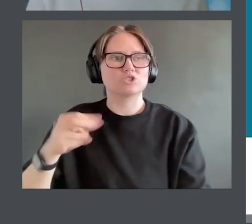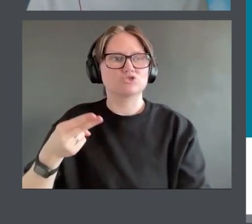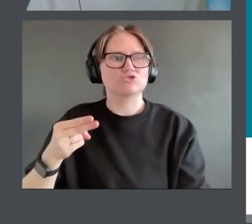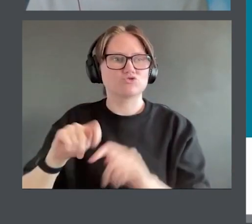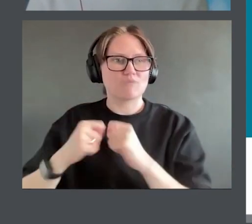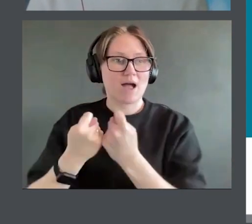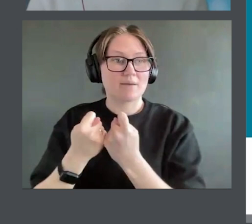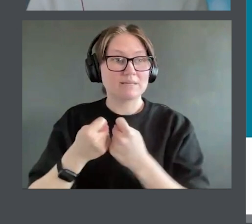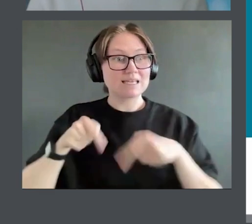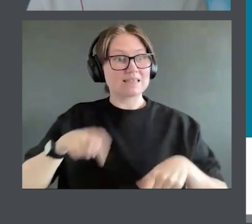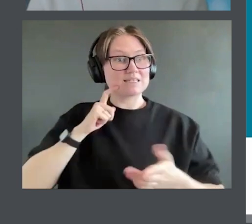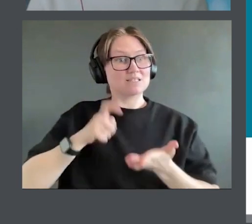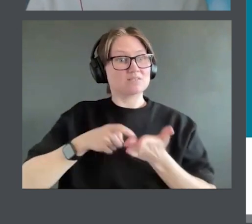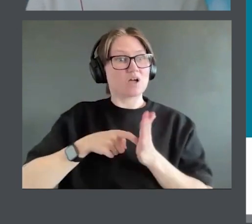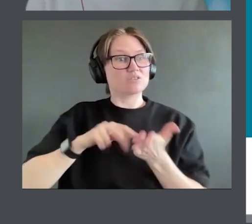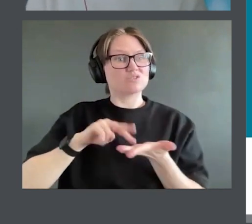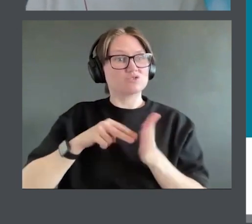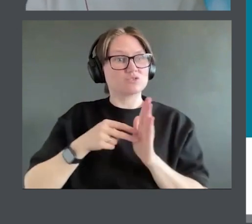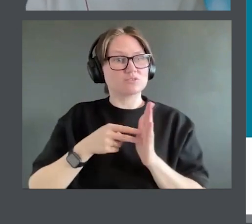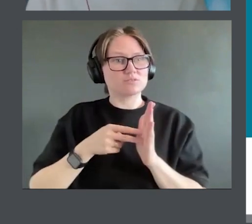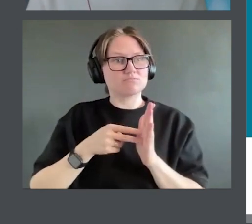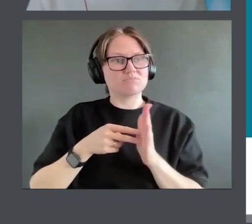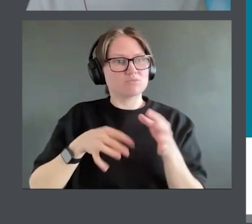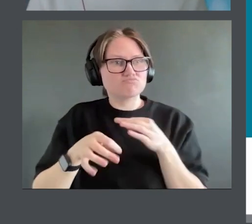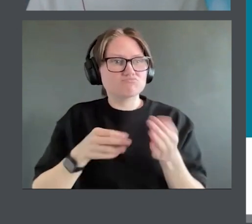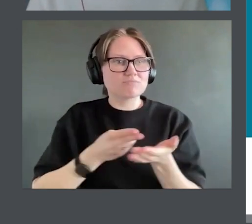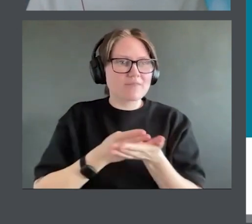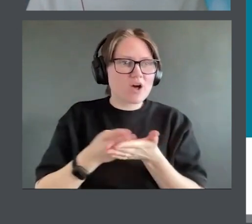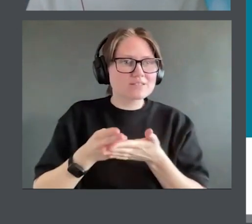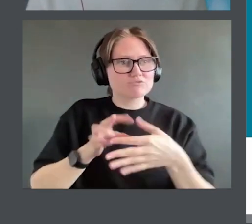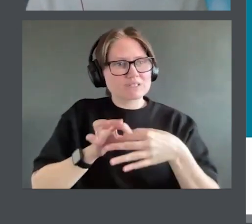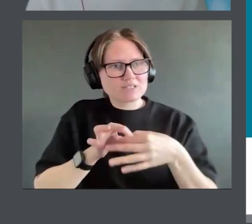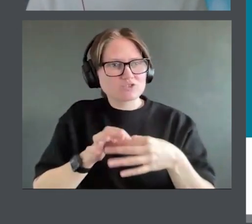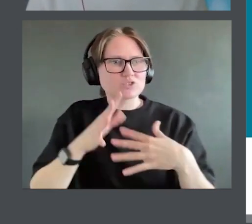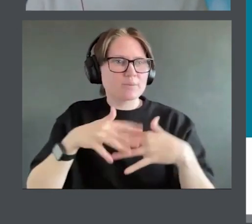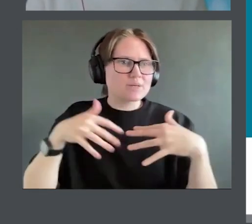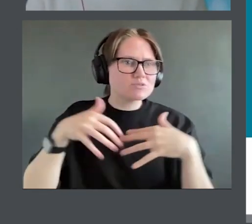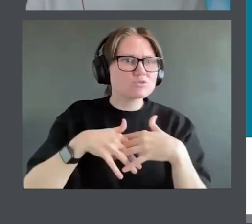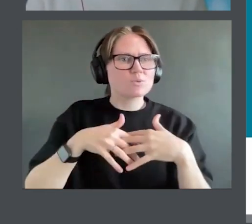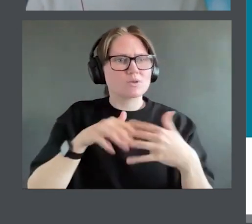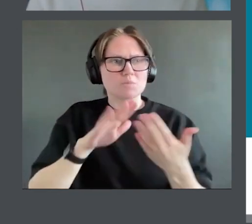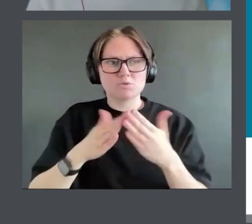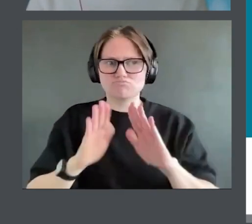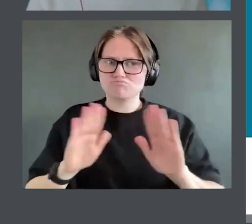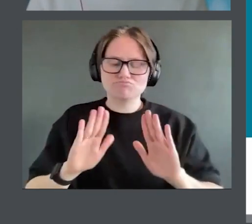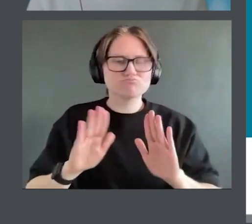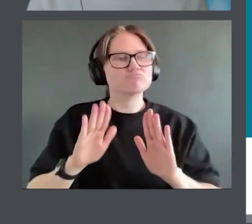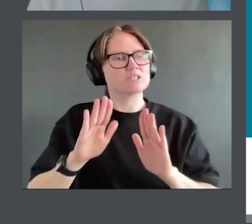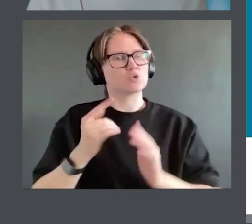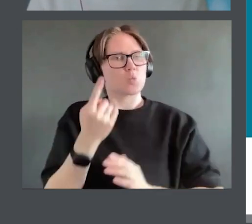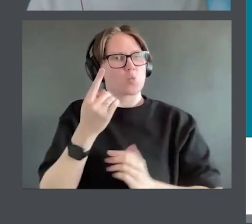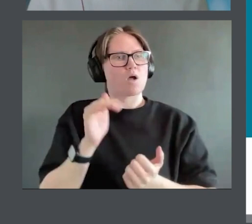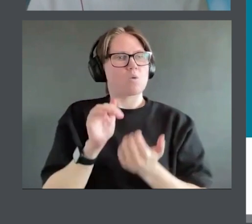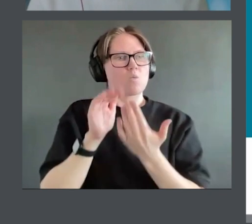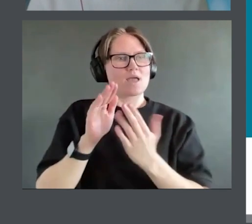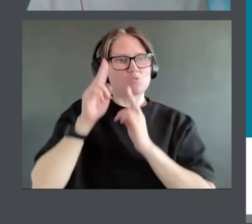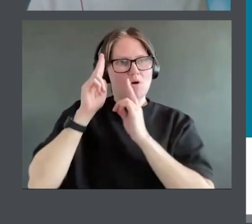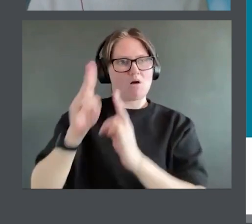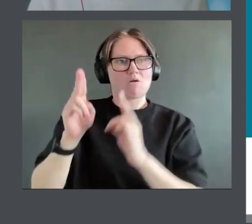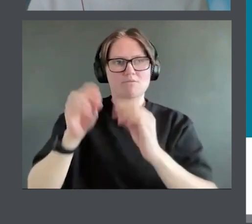take the place of authentic relationships with Indigenous communities, but serves as one way to honor the land we are